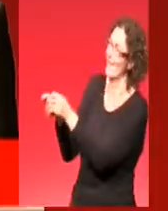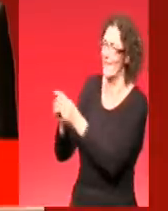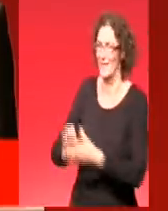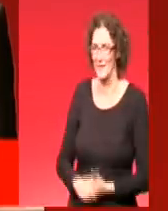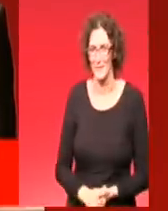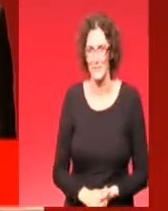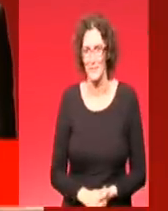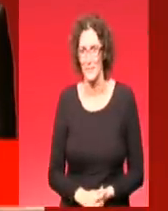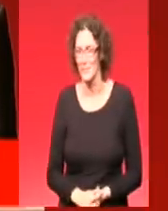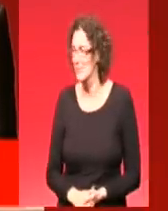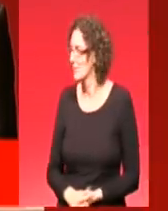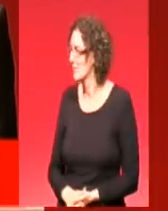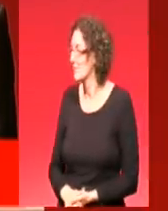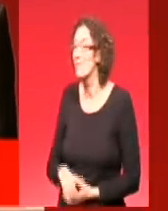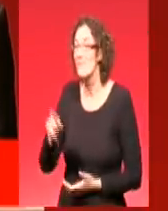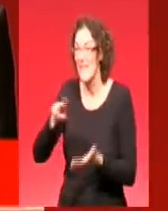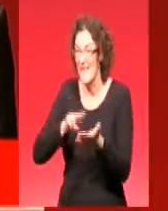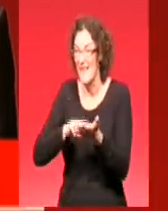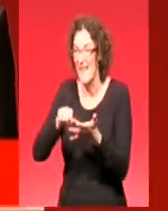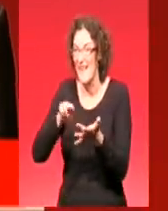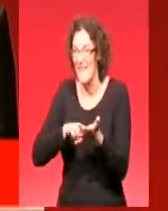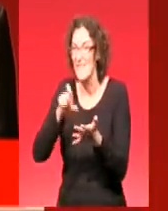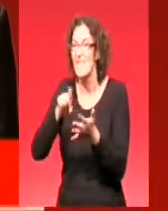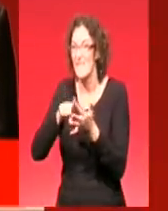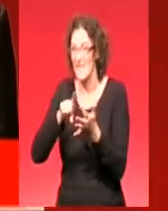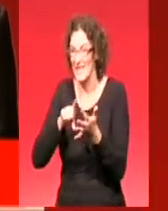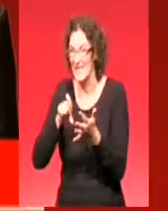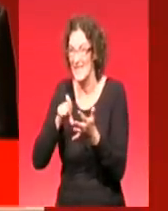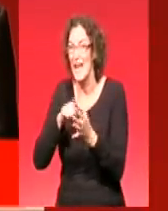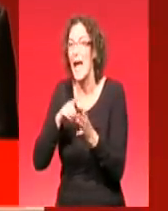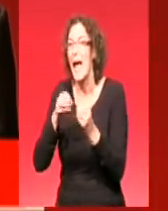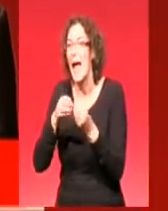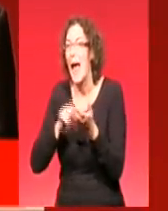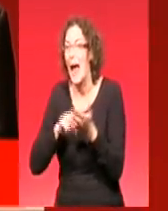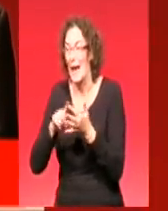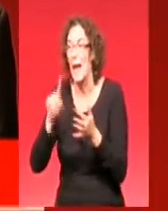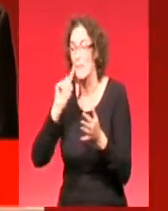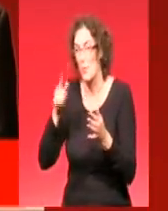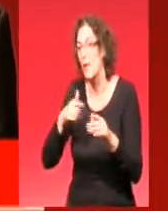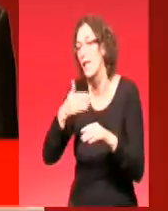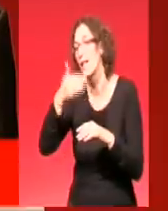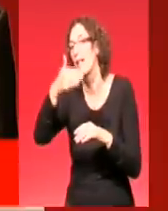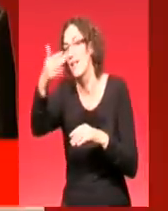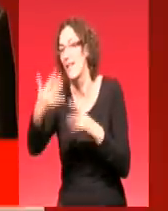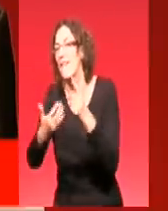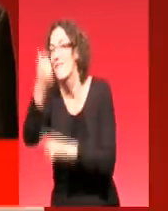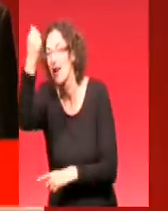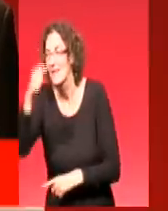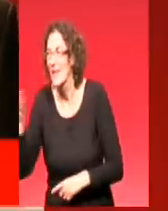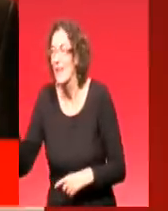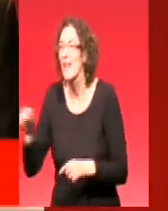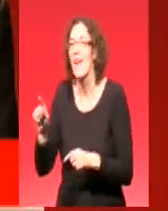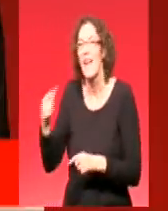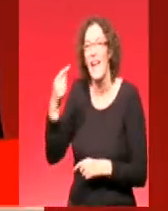But as Vince Cable will find out, in the long run, it is better to resist the urge to go for easy applause.